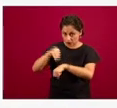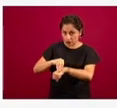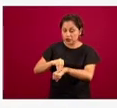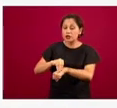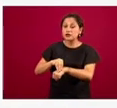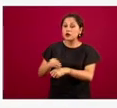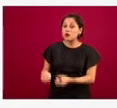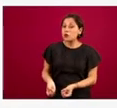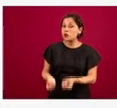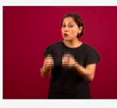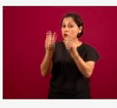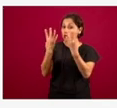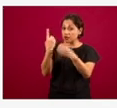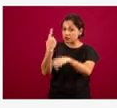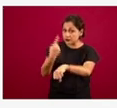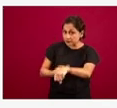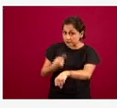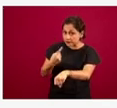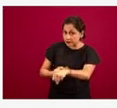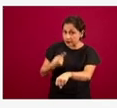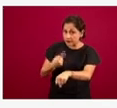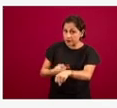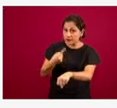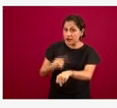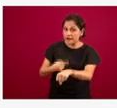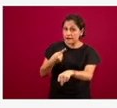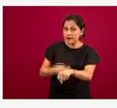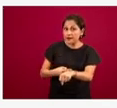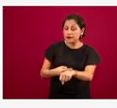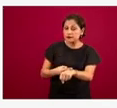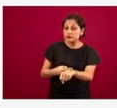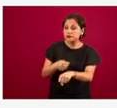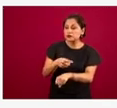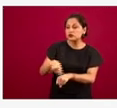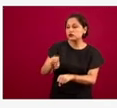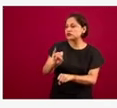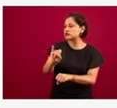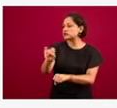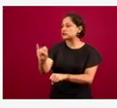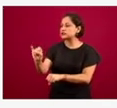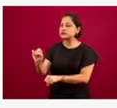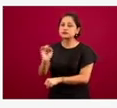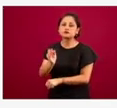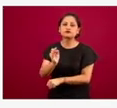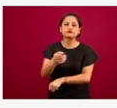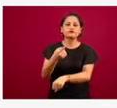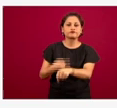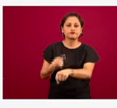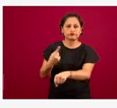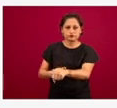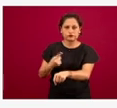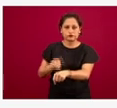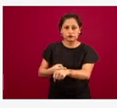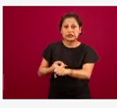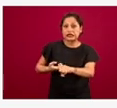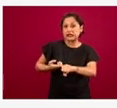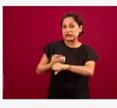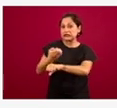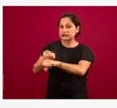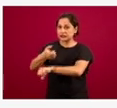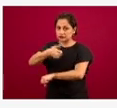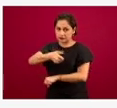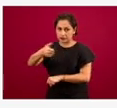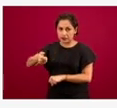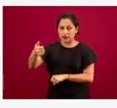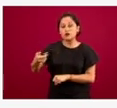on, we're going to be jumping straight to this chart because it is more informative in the sense that it shows us the